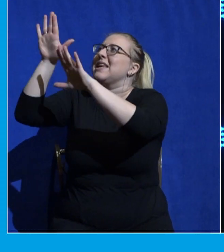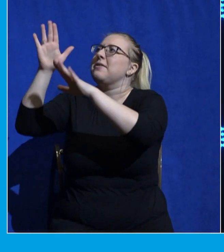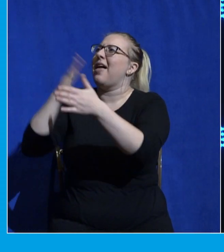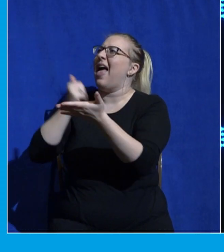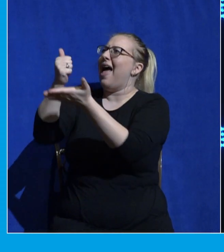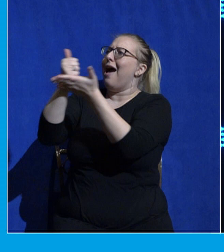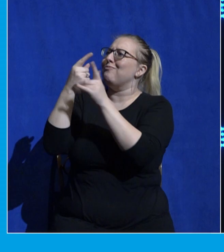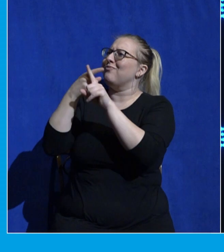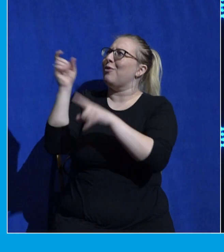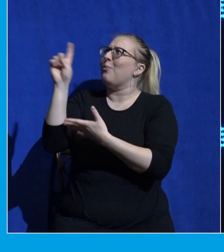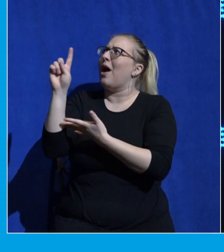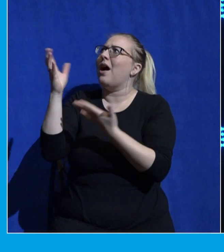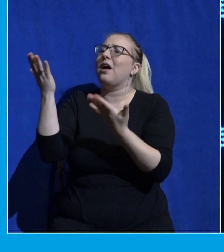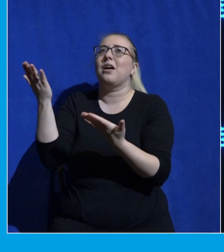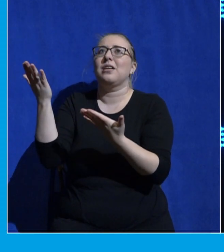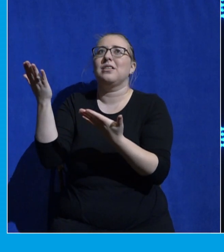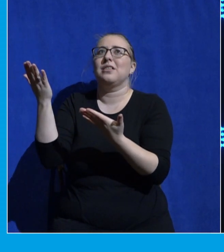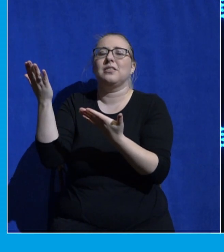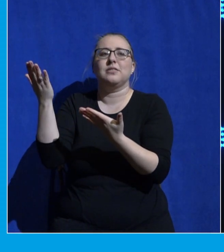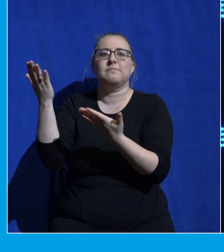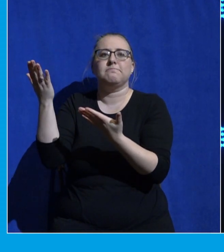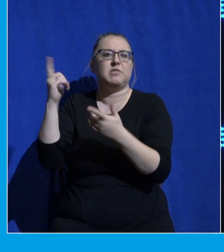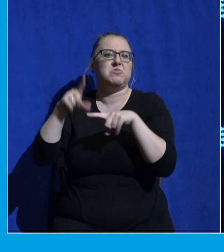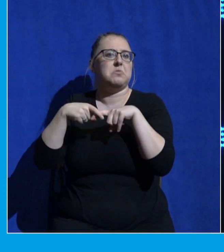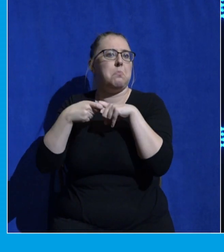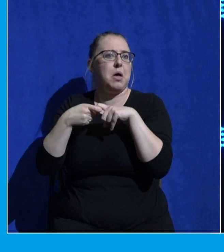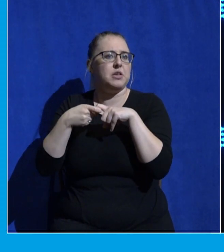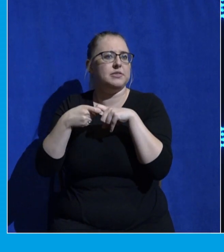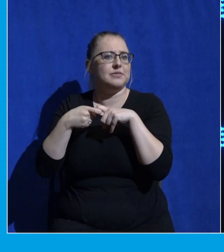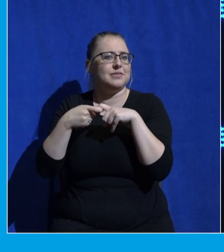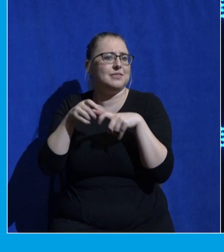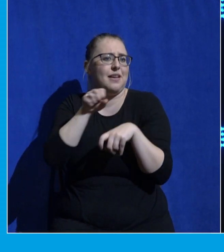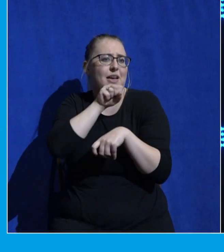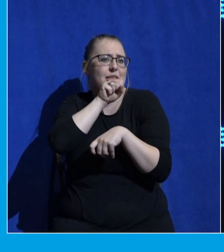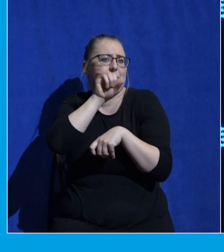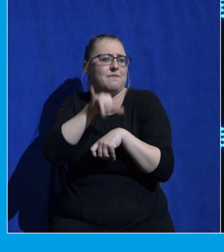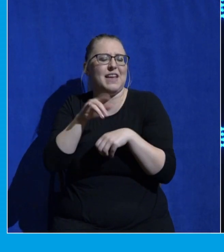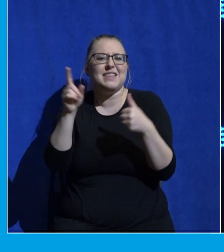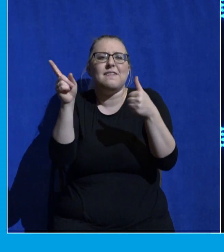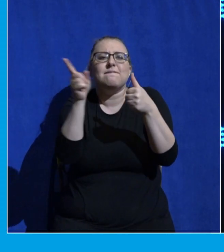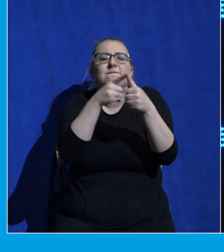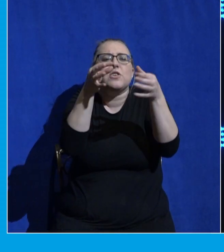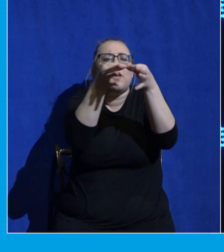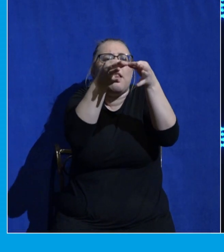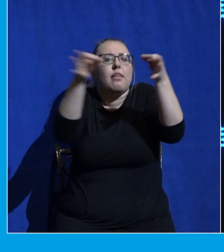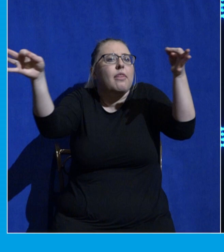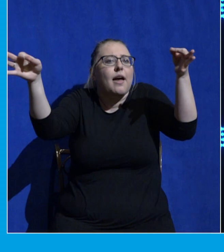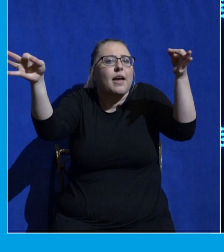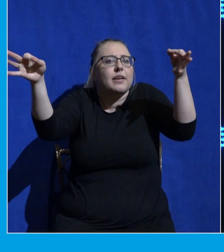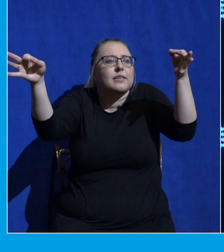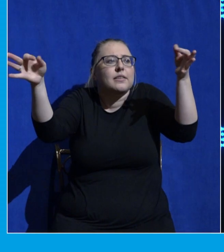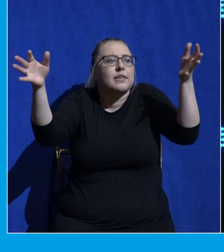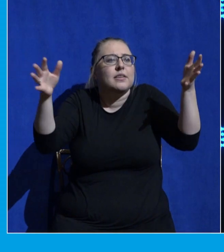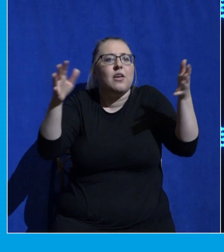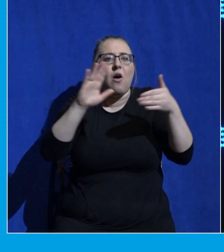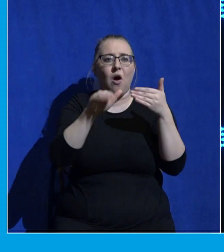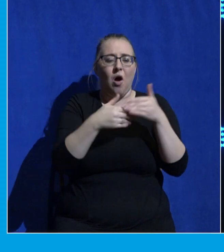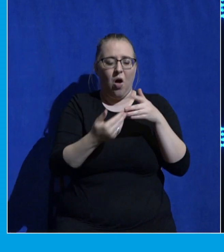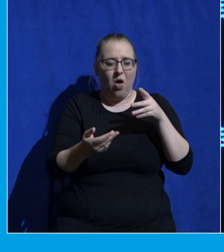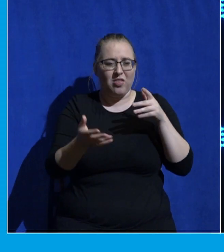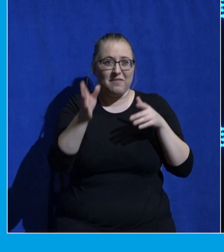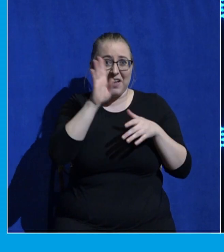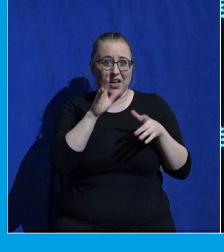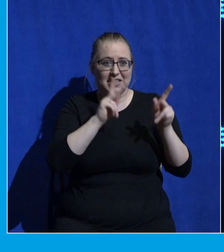my help come?" I'm going to pause there because I love this. The first line of this song is all the people of